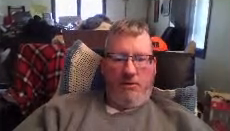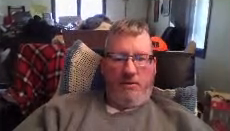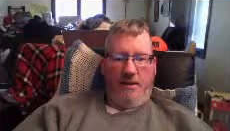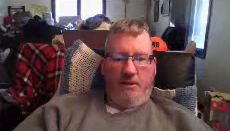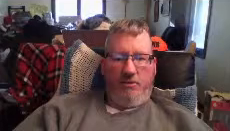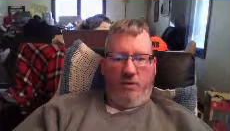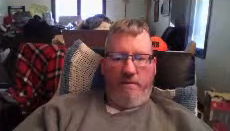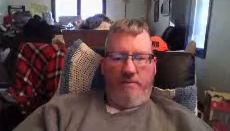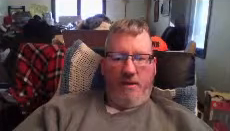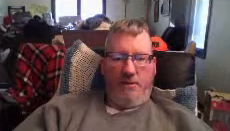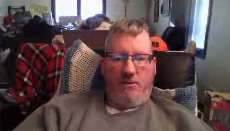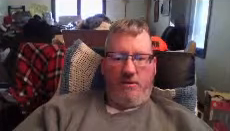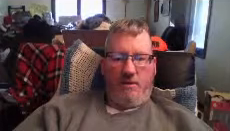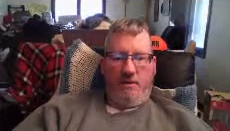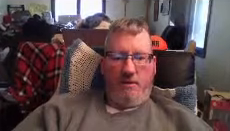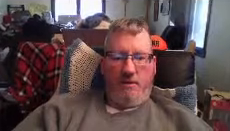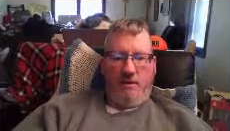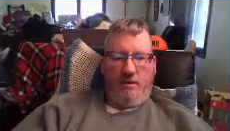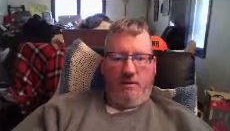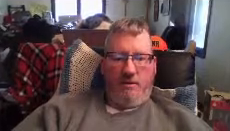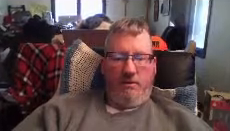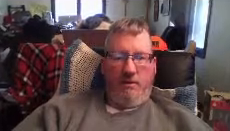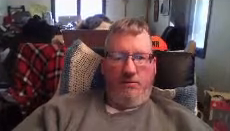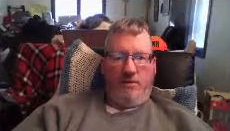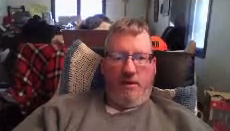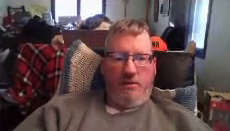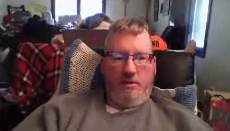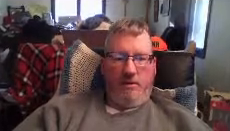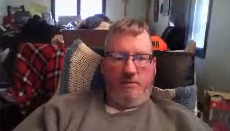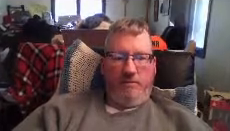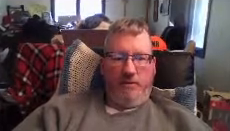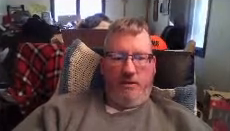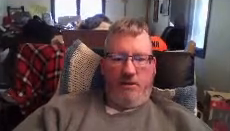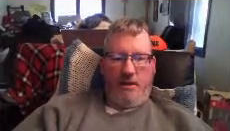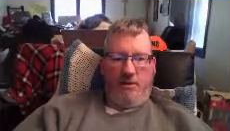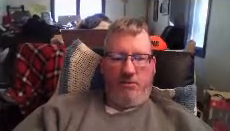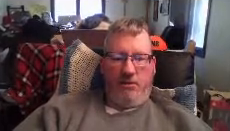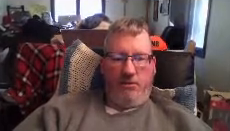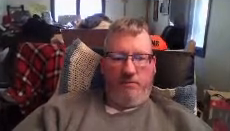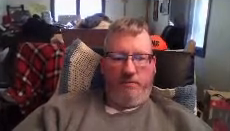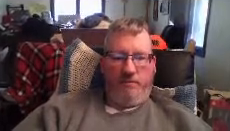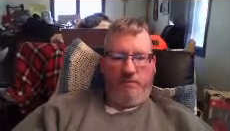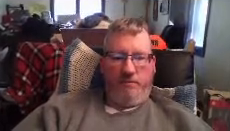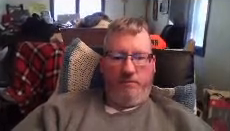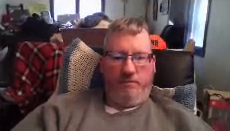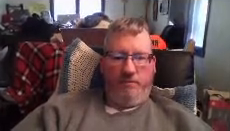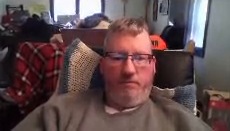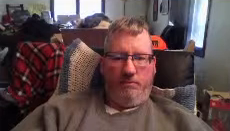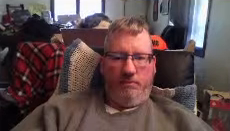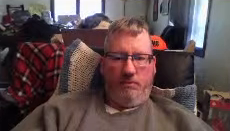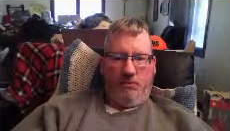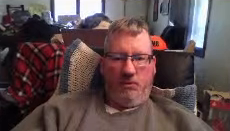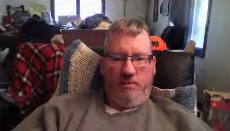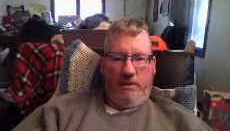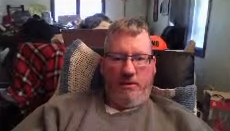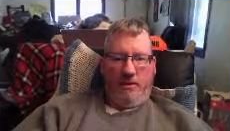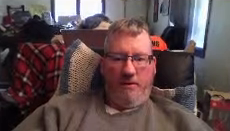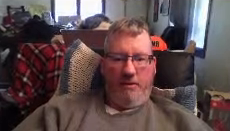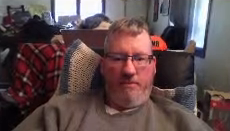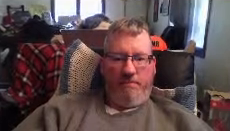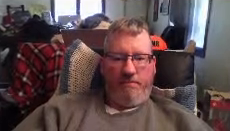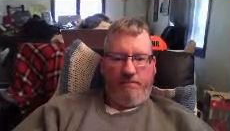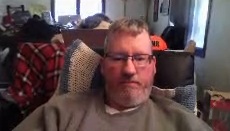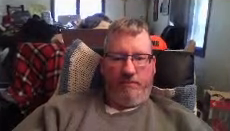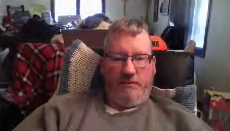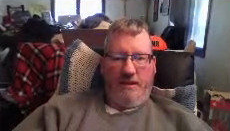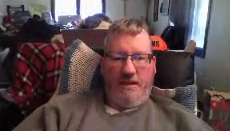Be about 12 minutes until he's on, so We'll be here to